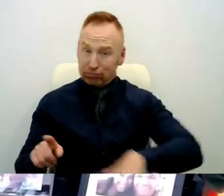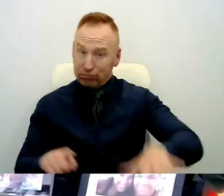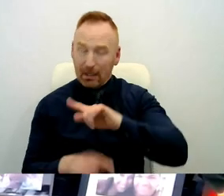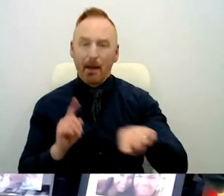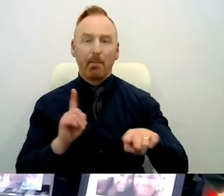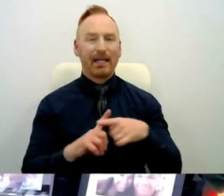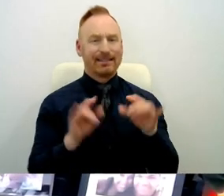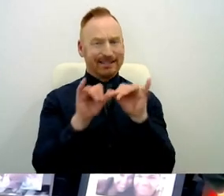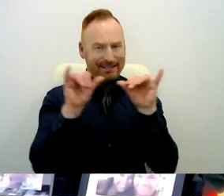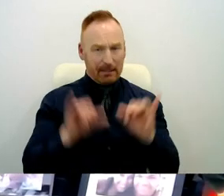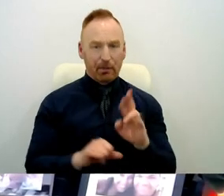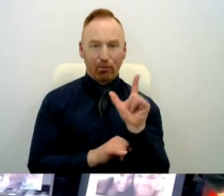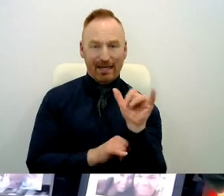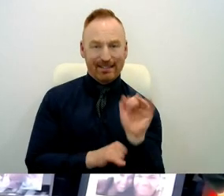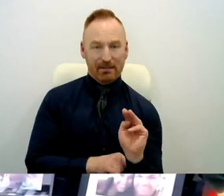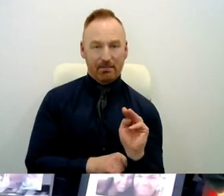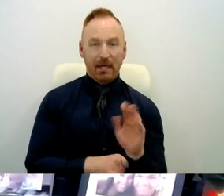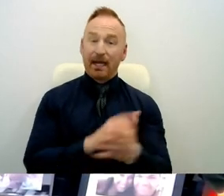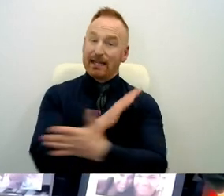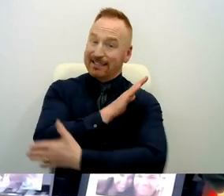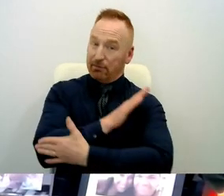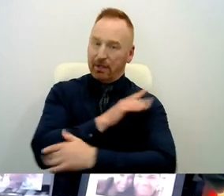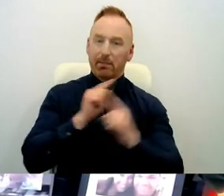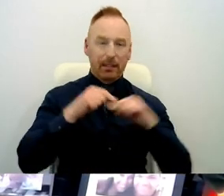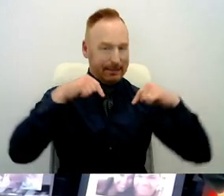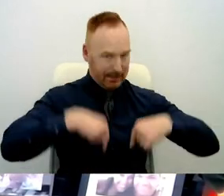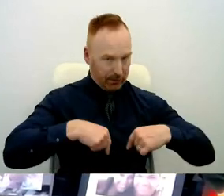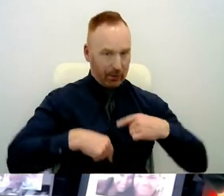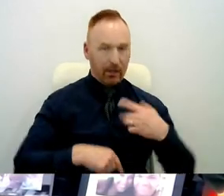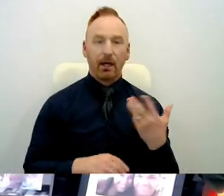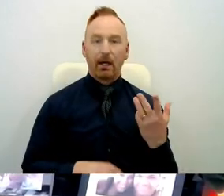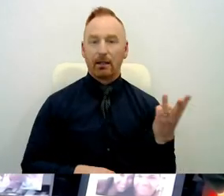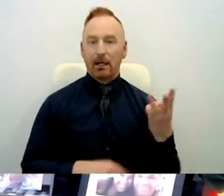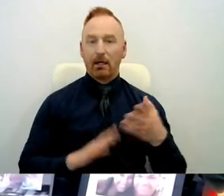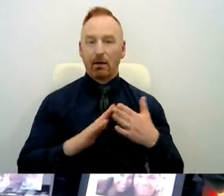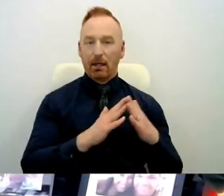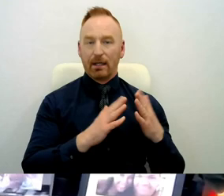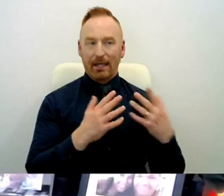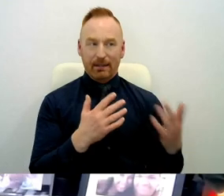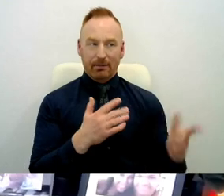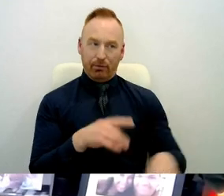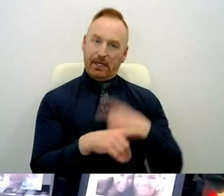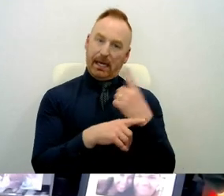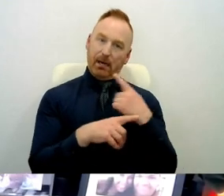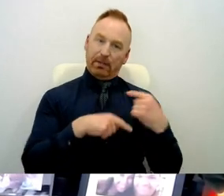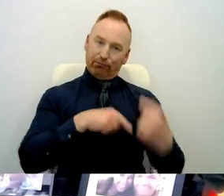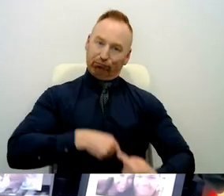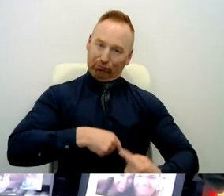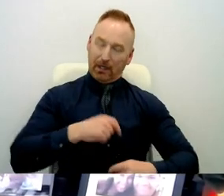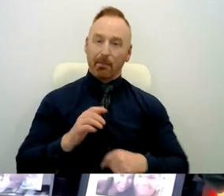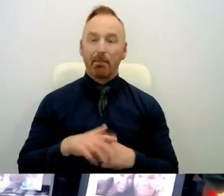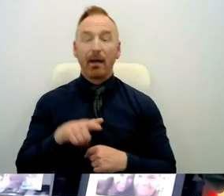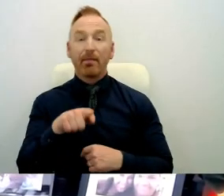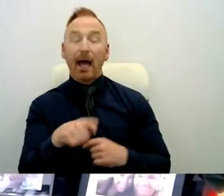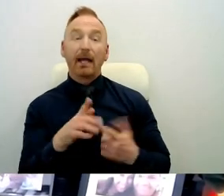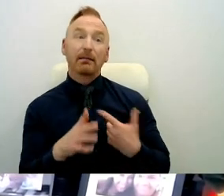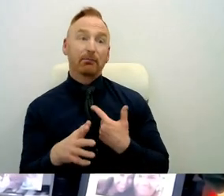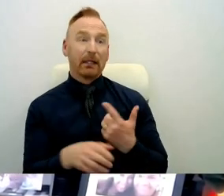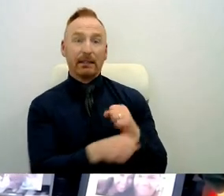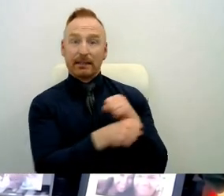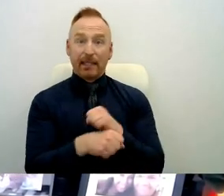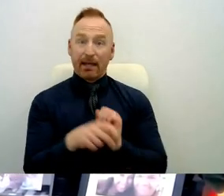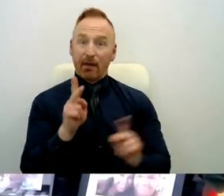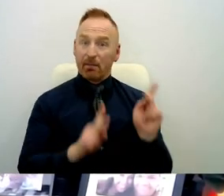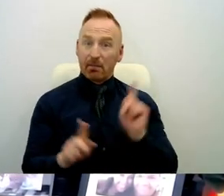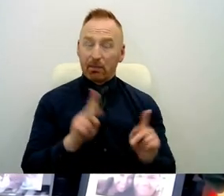systemic racism in this country and this city that we're grappling with today. The effects of the global trade of enslaved persons continues